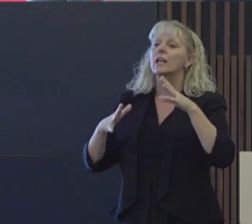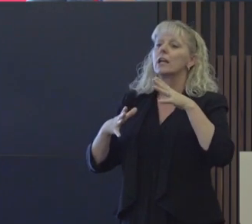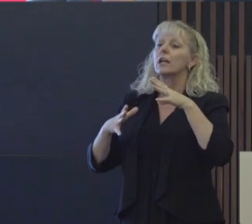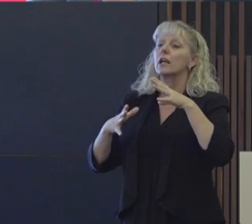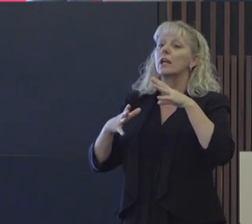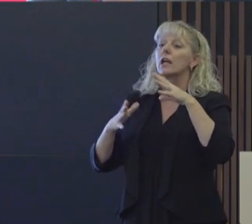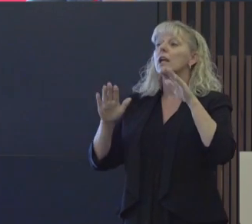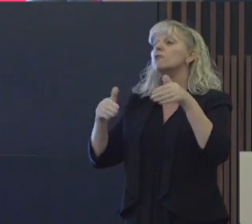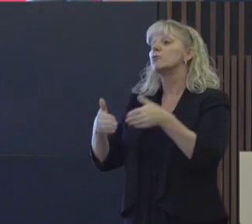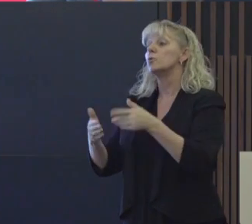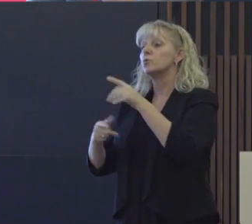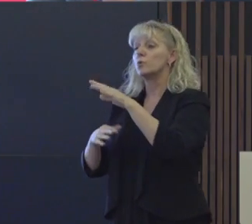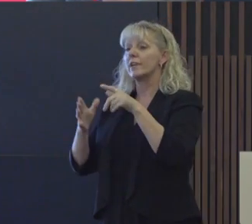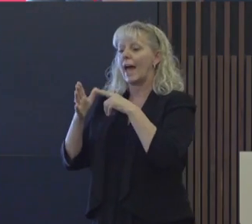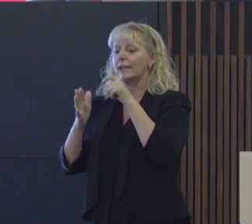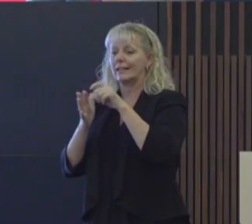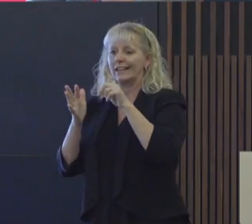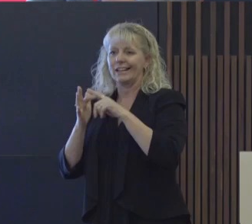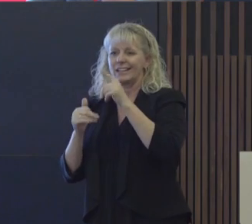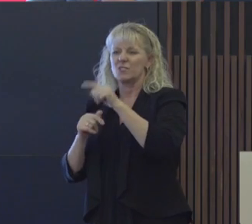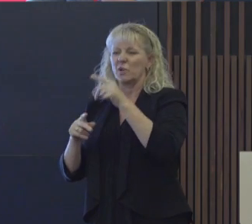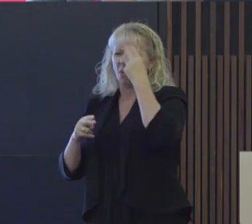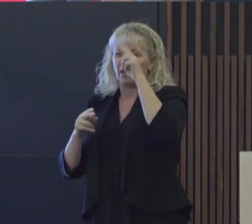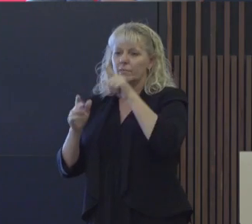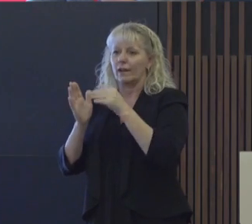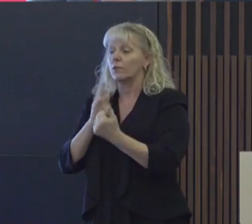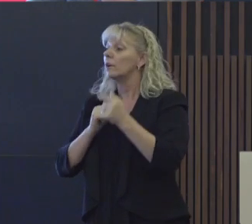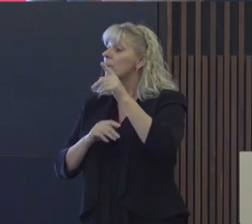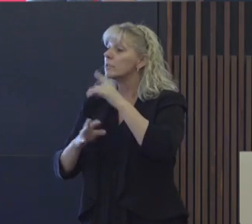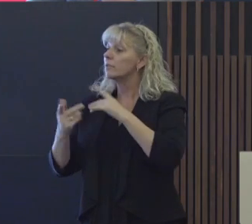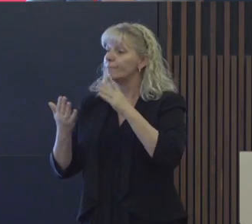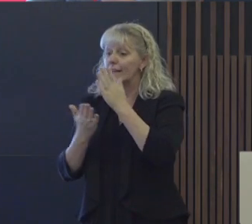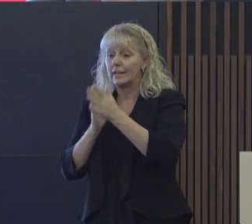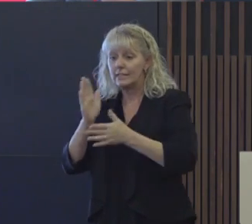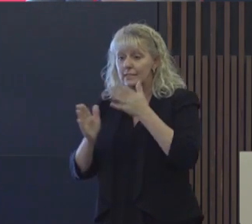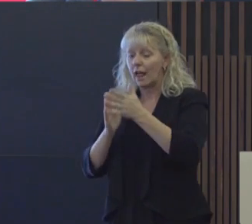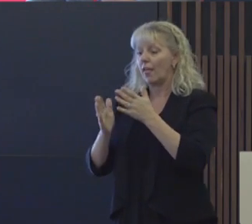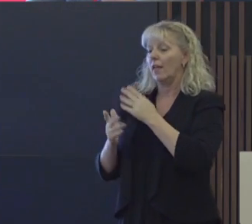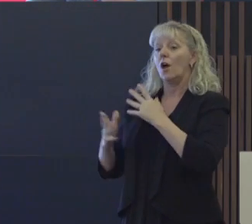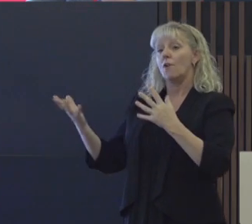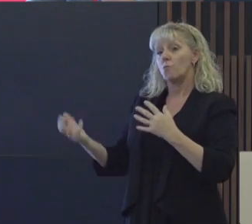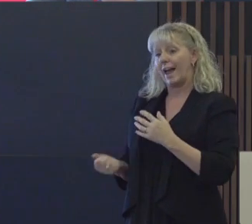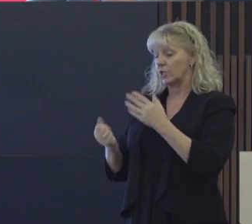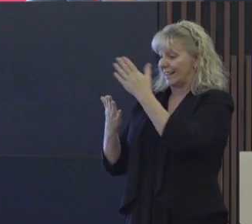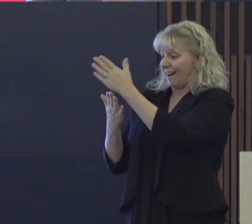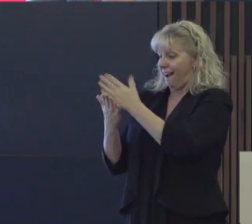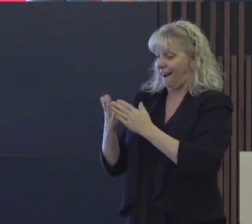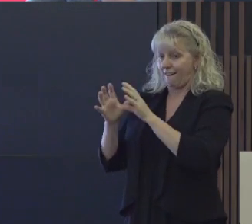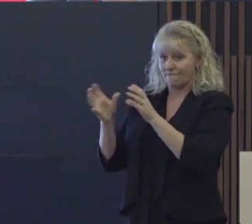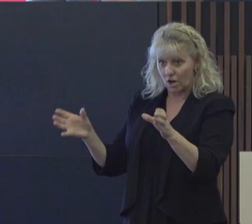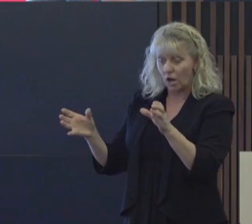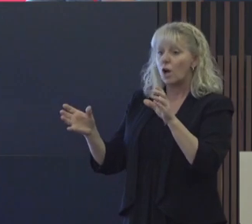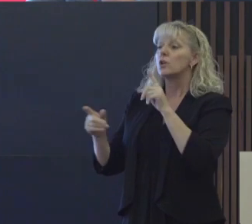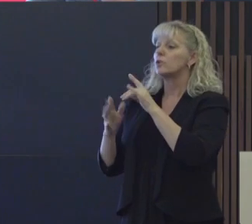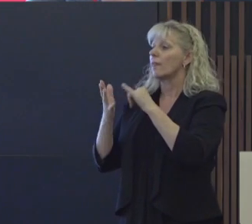ADEs as we call them now, and what that did was basically divide the wages in half. So they'd start off with the